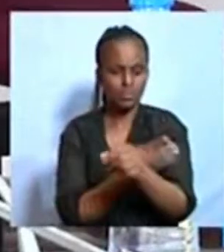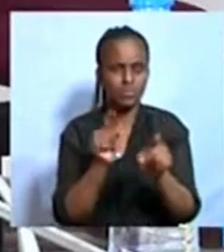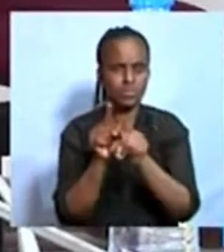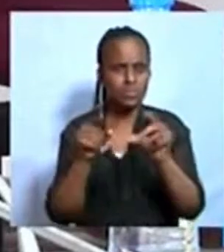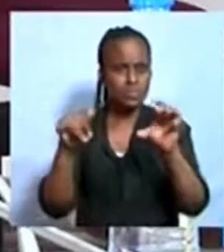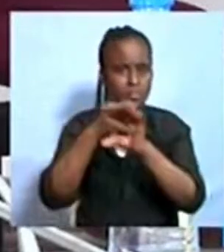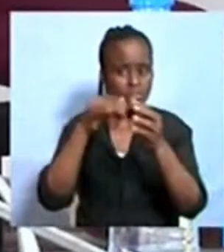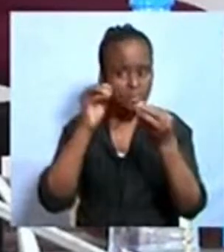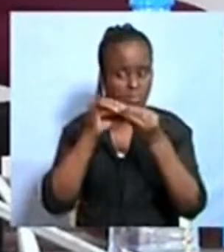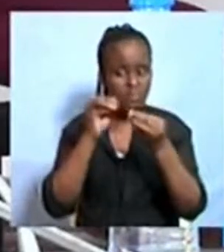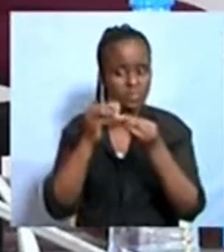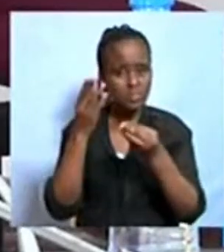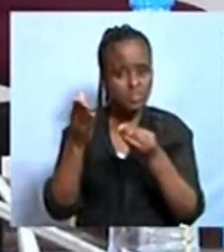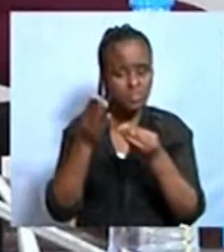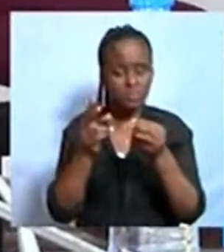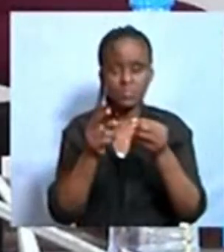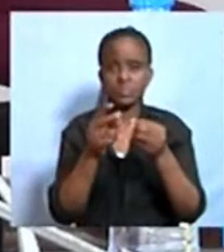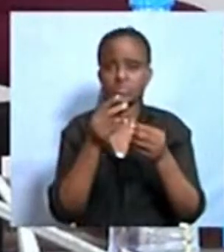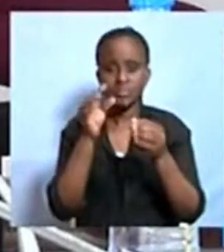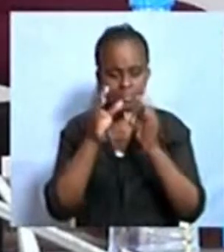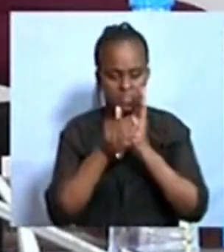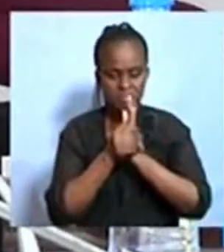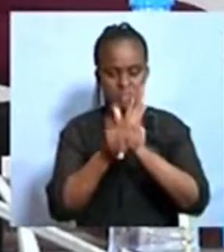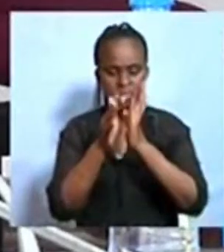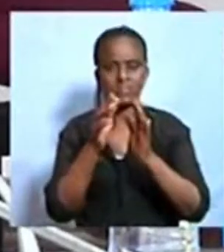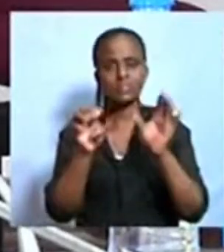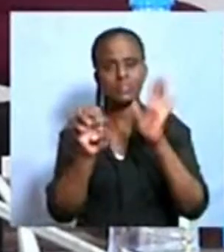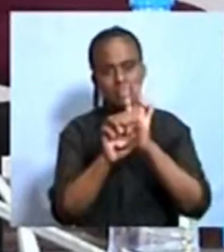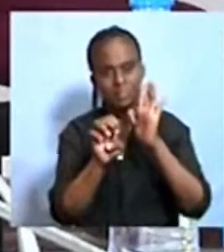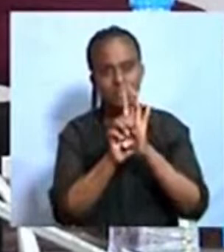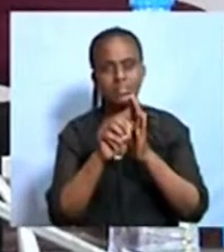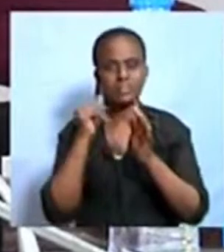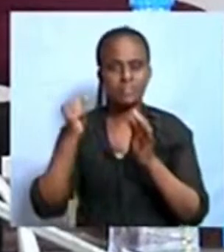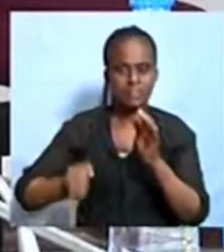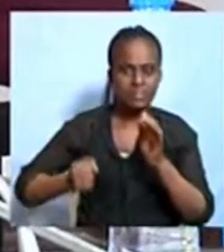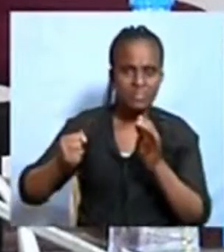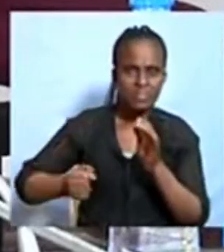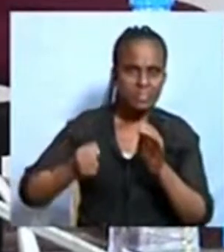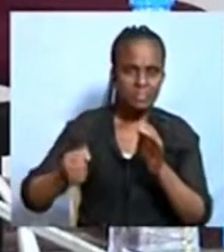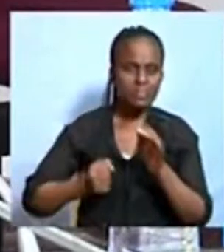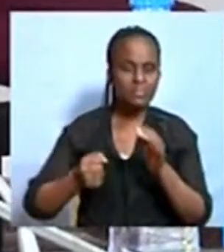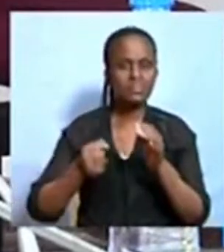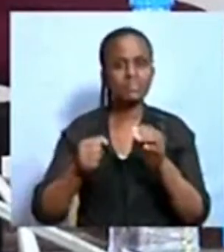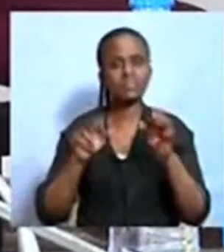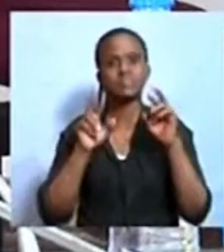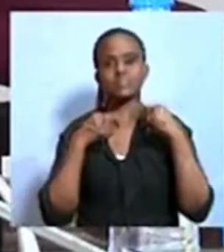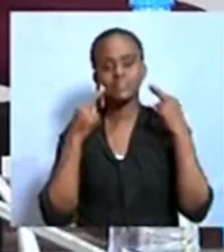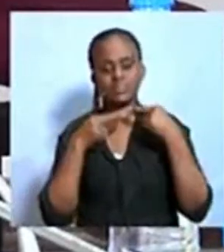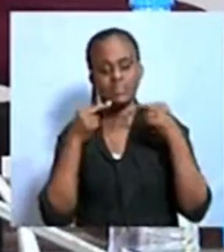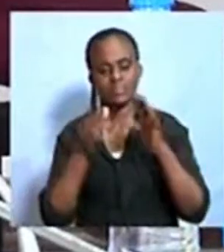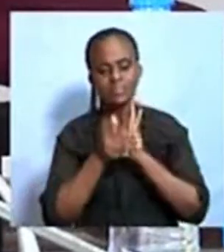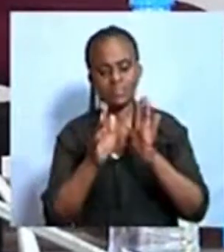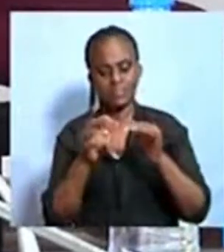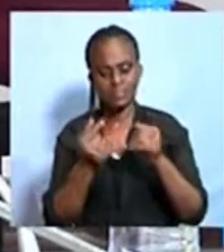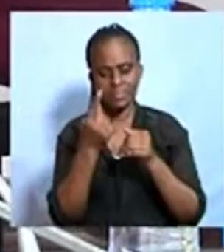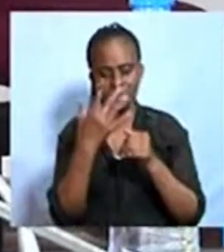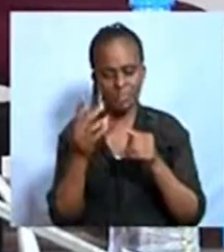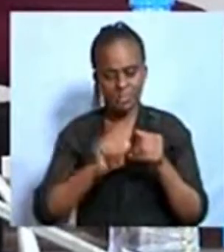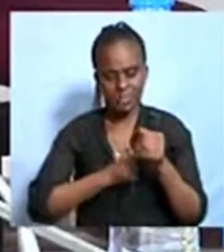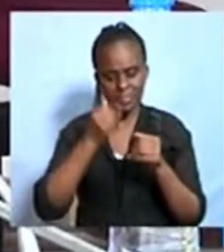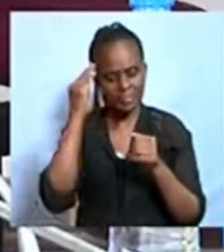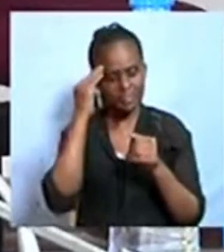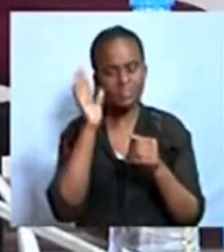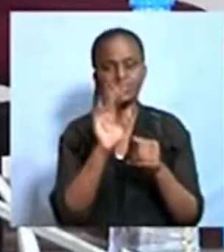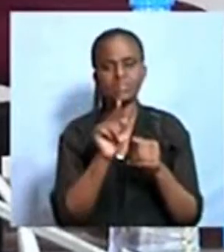involved key opinion leaders, the likes of traditional leaders, the likes of religious leaders. The one thing we know is